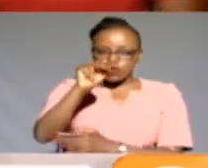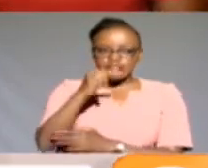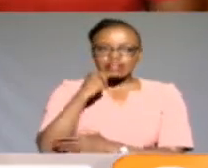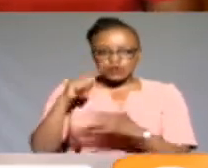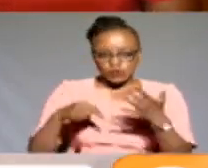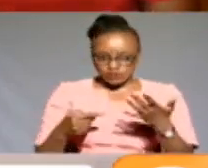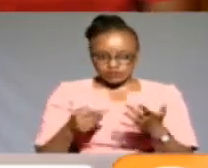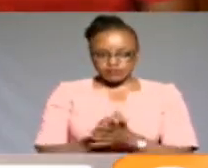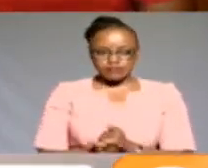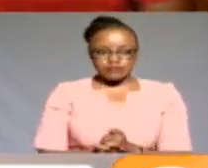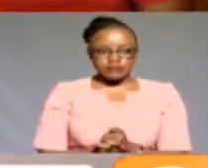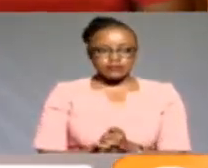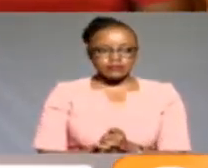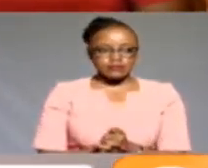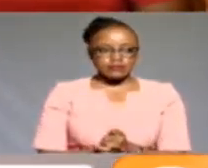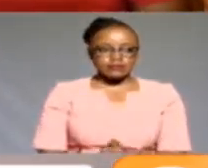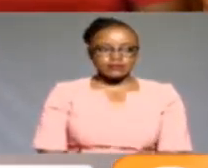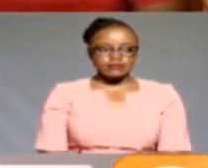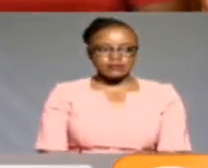say.